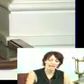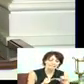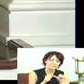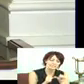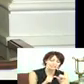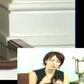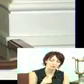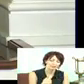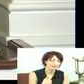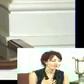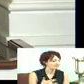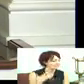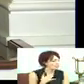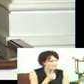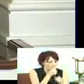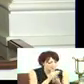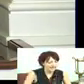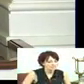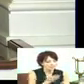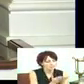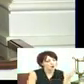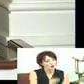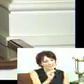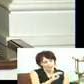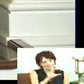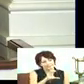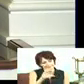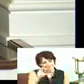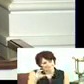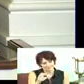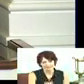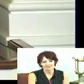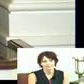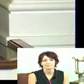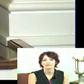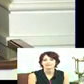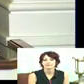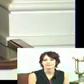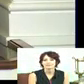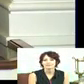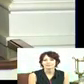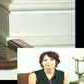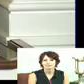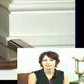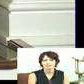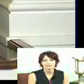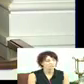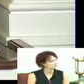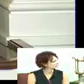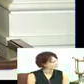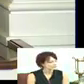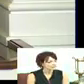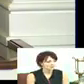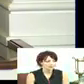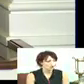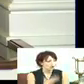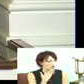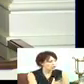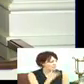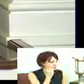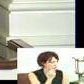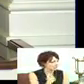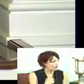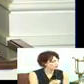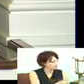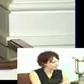blessed she was to be a part of MCC. And we had a good time there. I wheeled her back